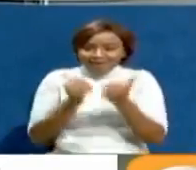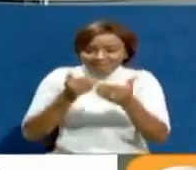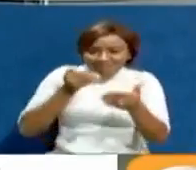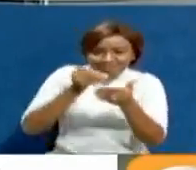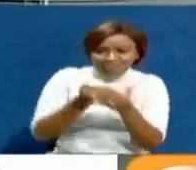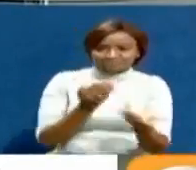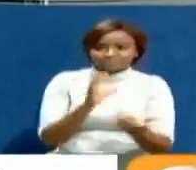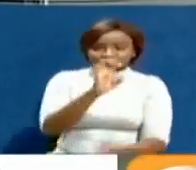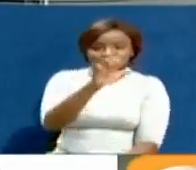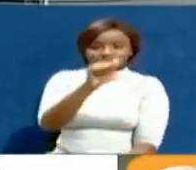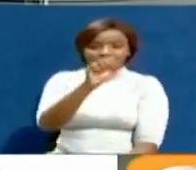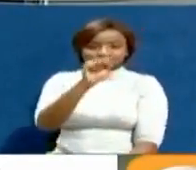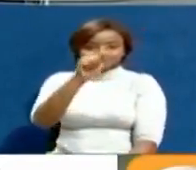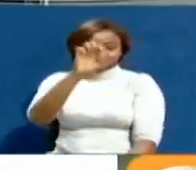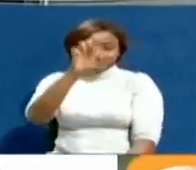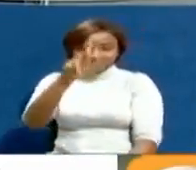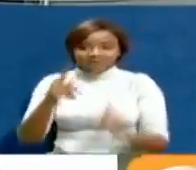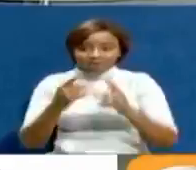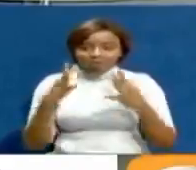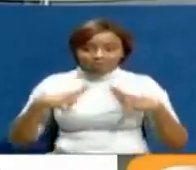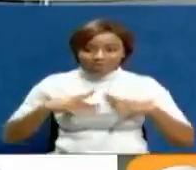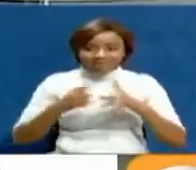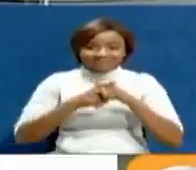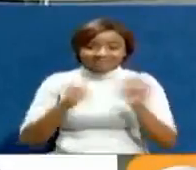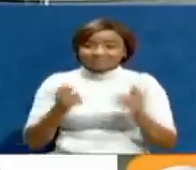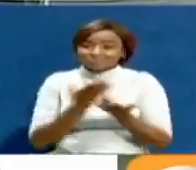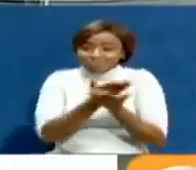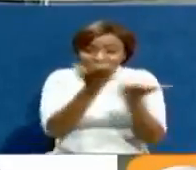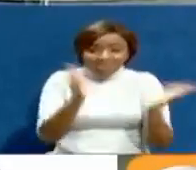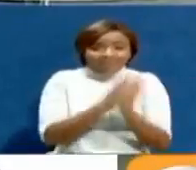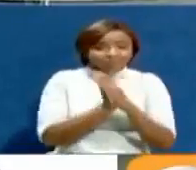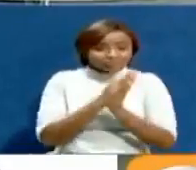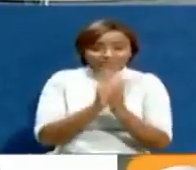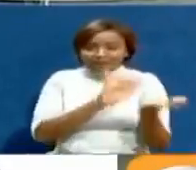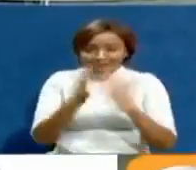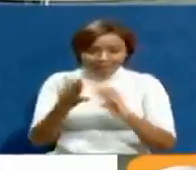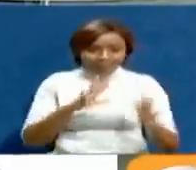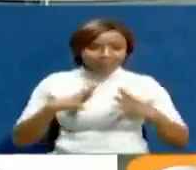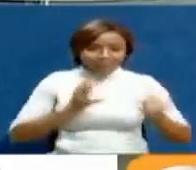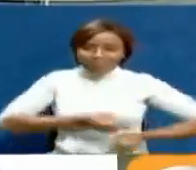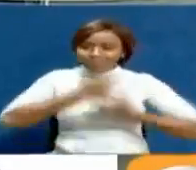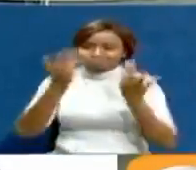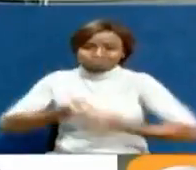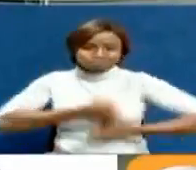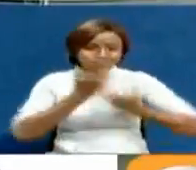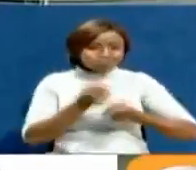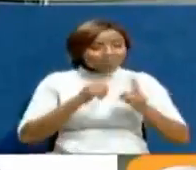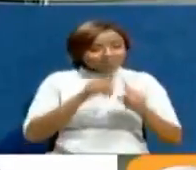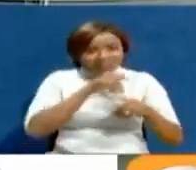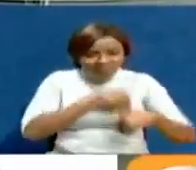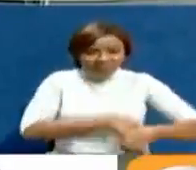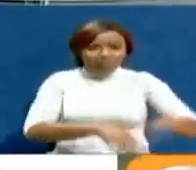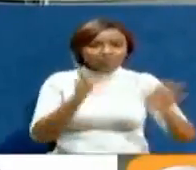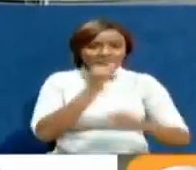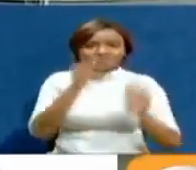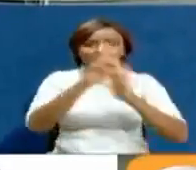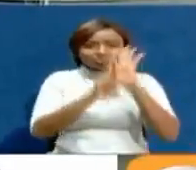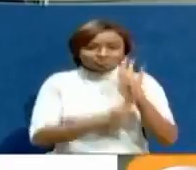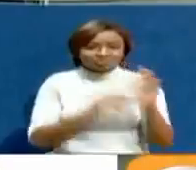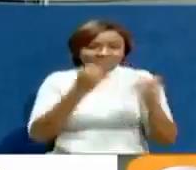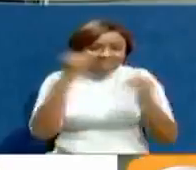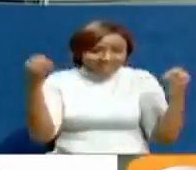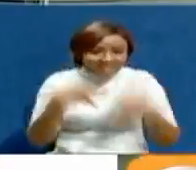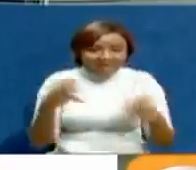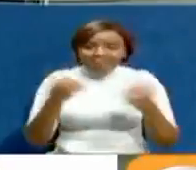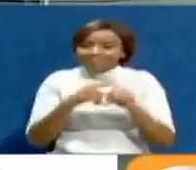Easter holiday begins. Marian Nyambura reports on the plight of hoteliers who, despite adhering to certain health and safety protocols, are back to